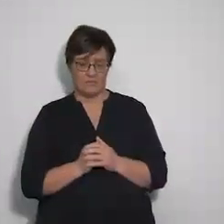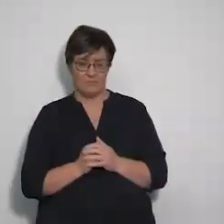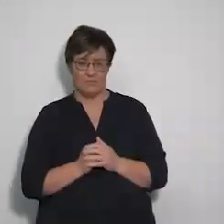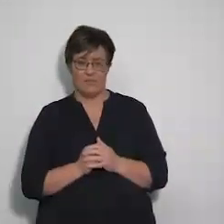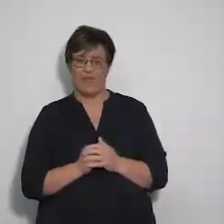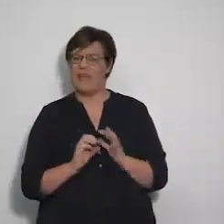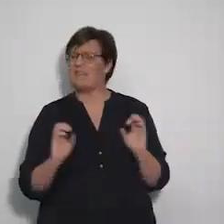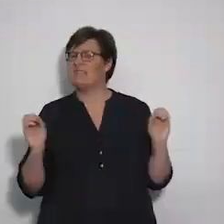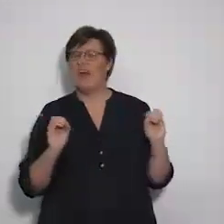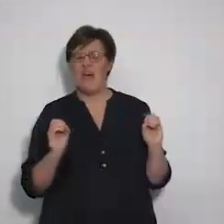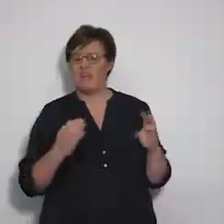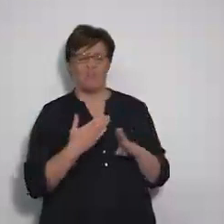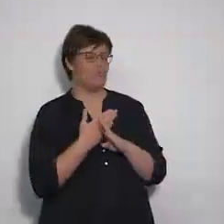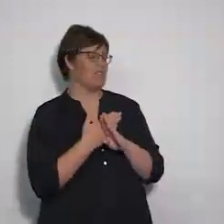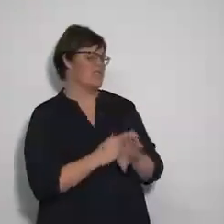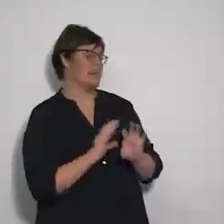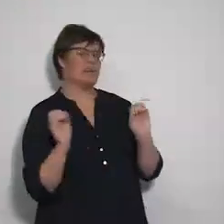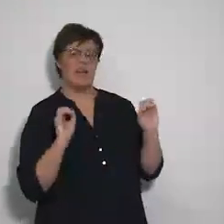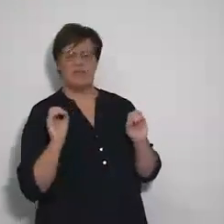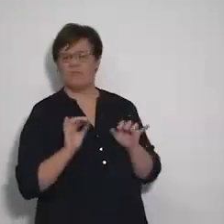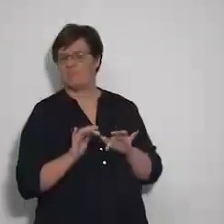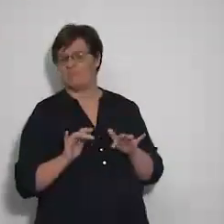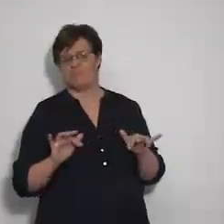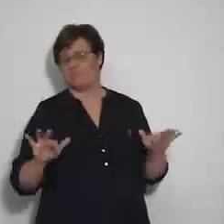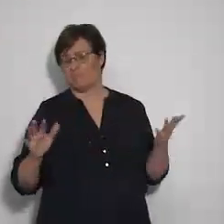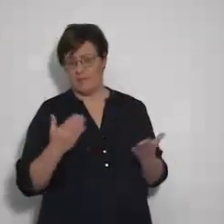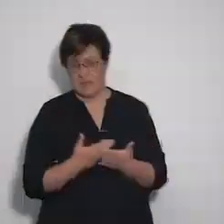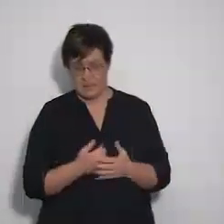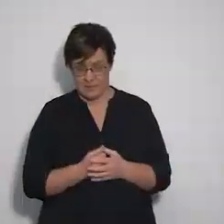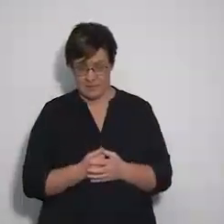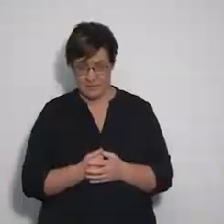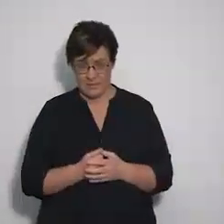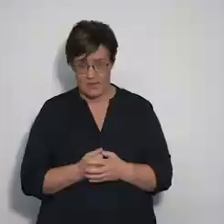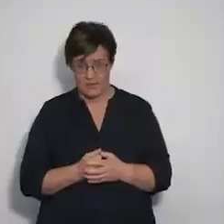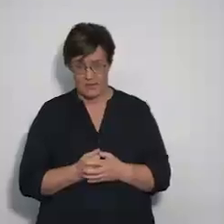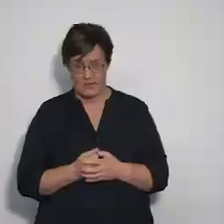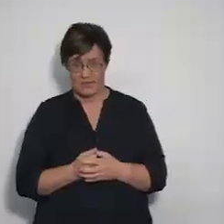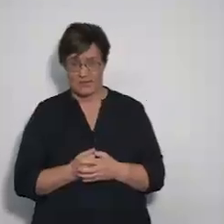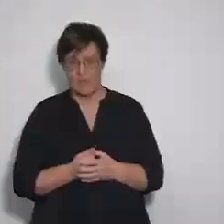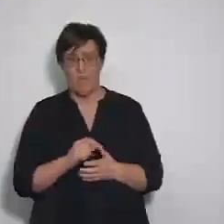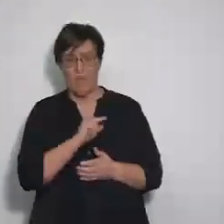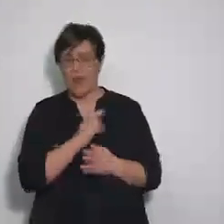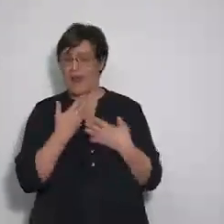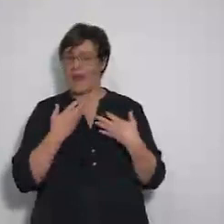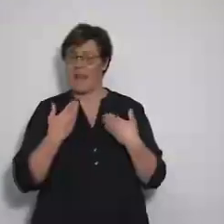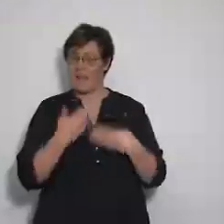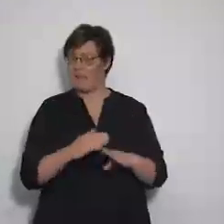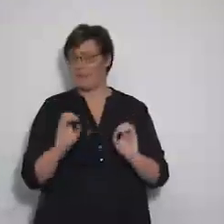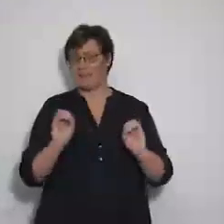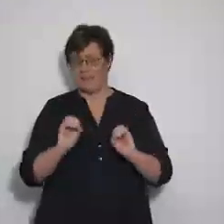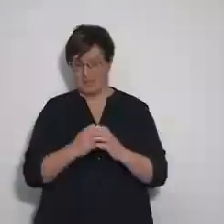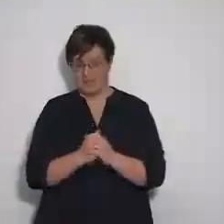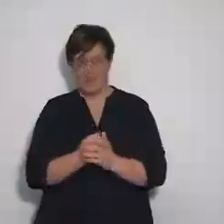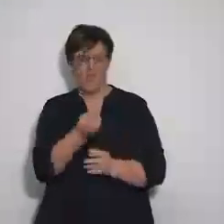right, nothing is placed on this population in terms of a